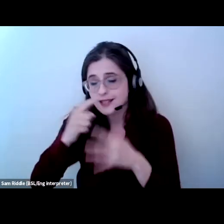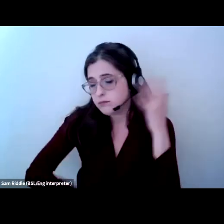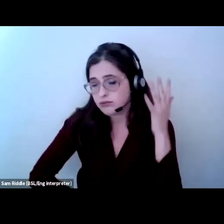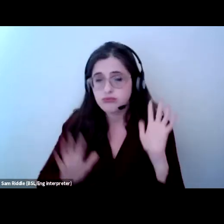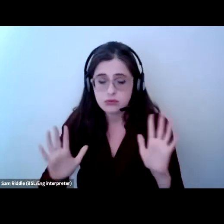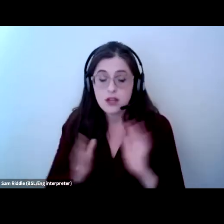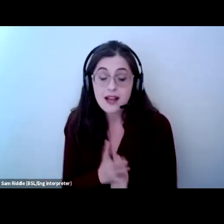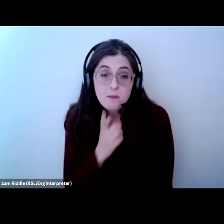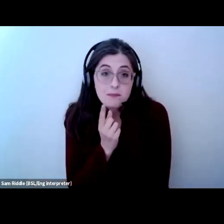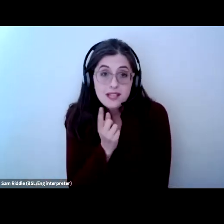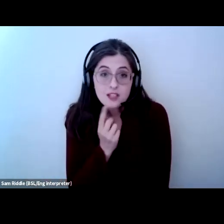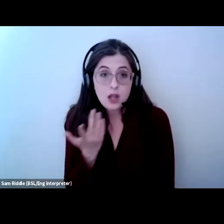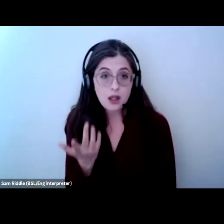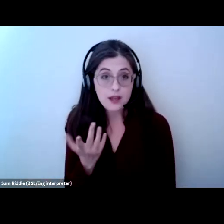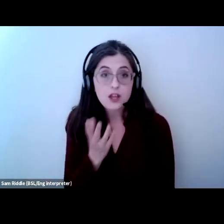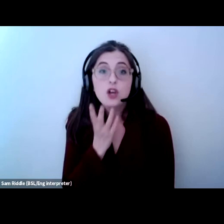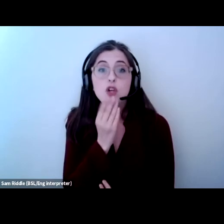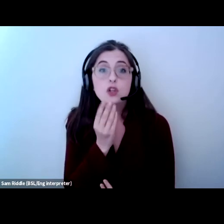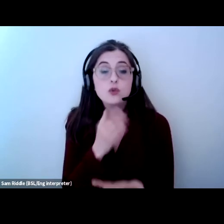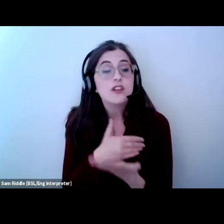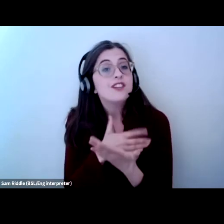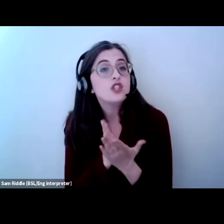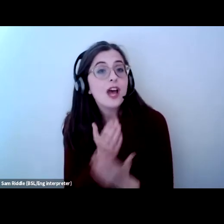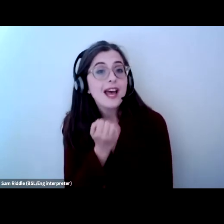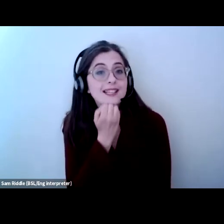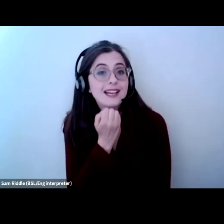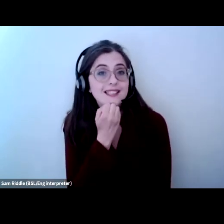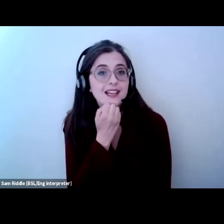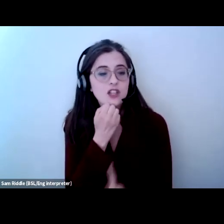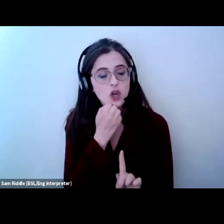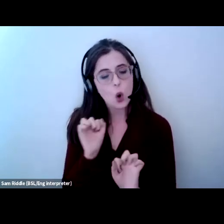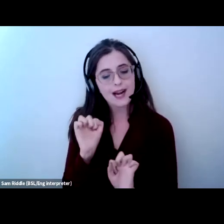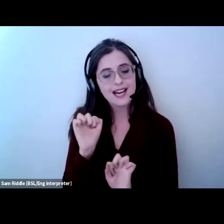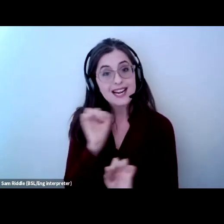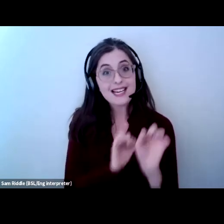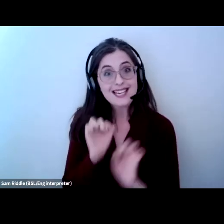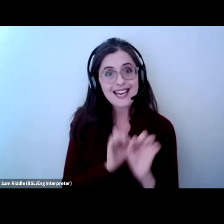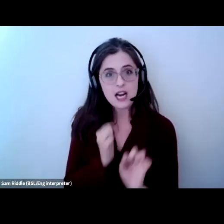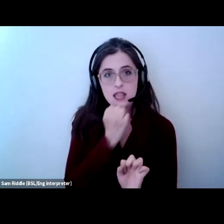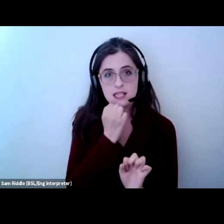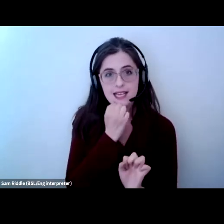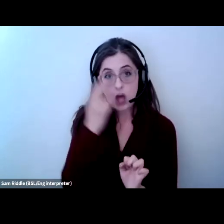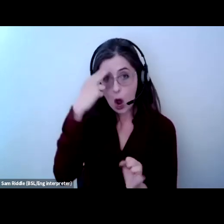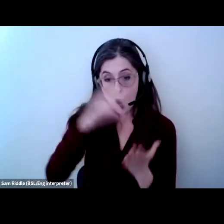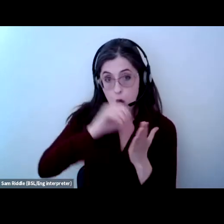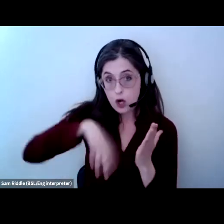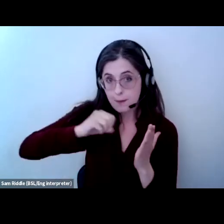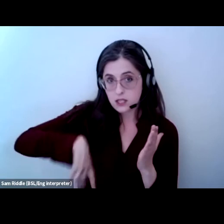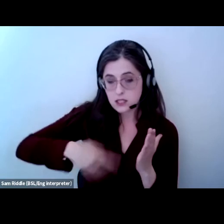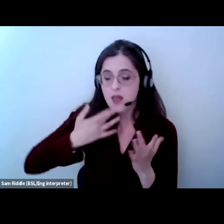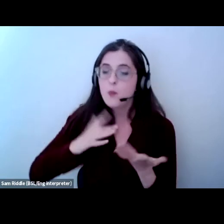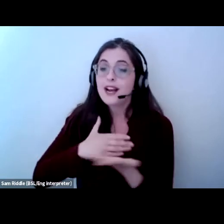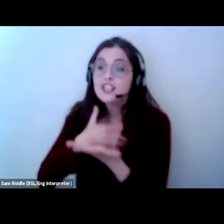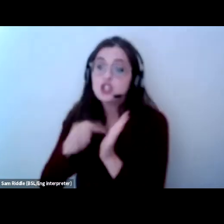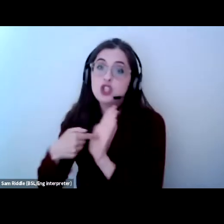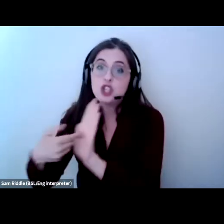also potentially the use of shared data. So cleaning up the data, anonymizing it, and then being able to share it for the community good. We're